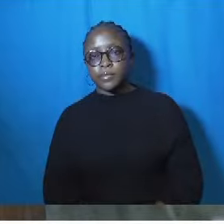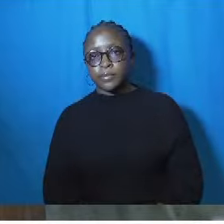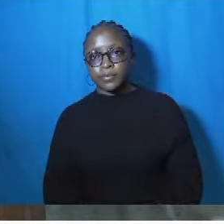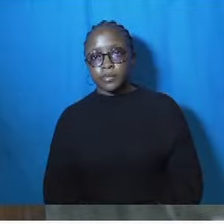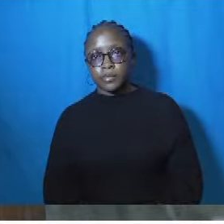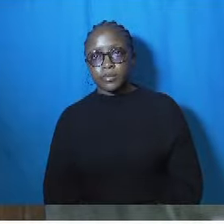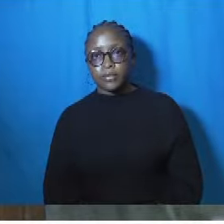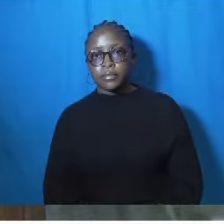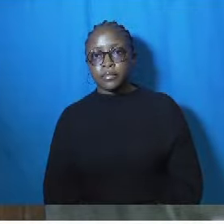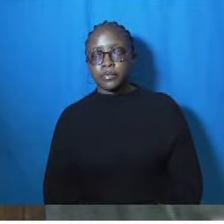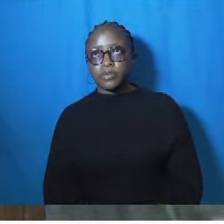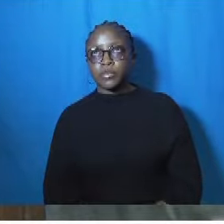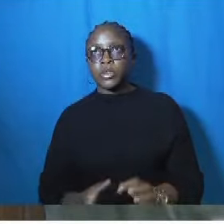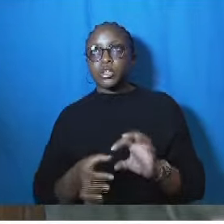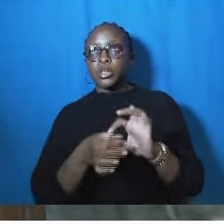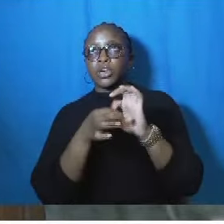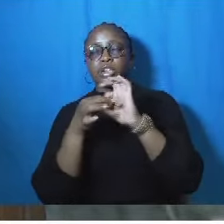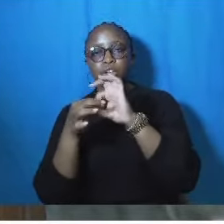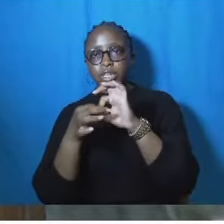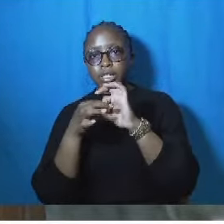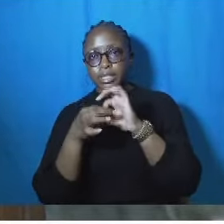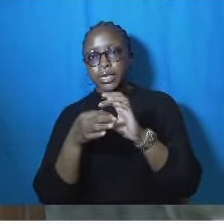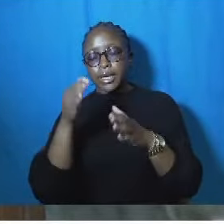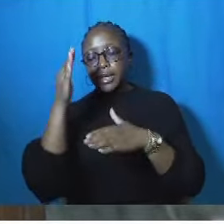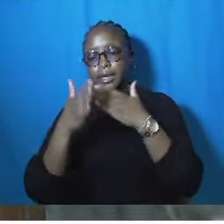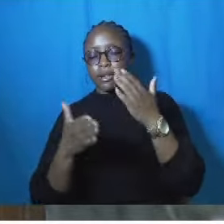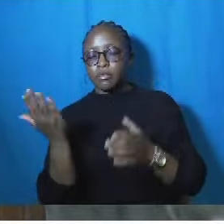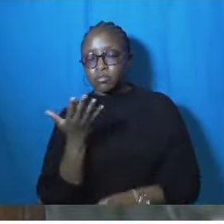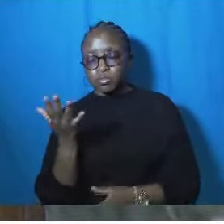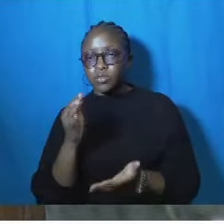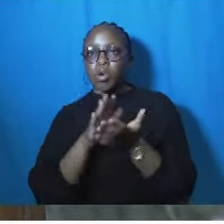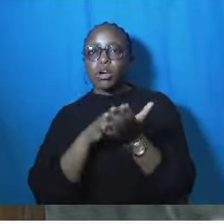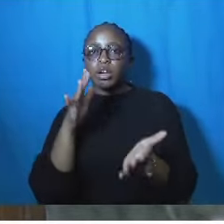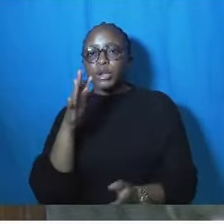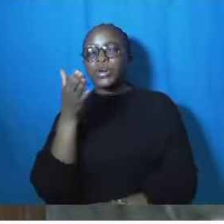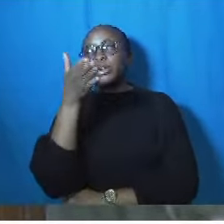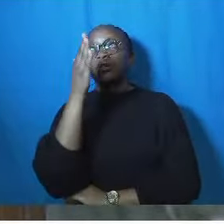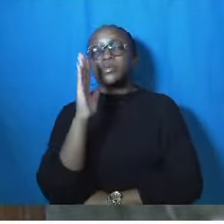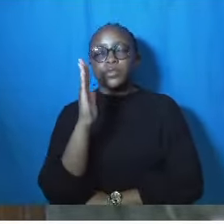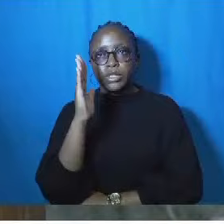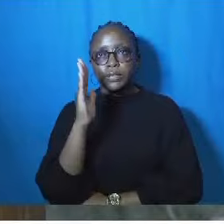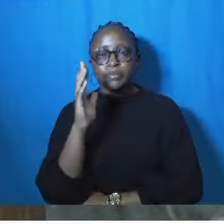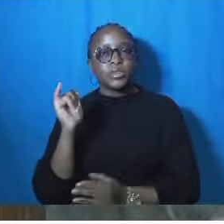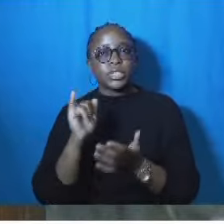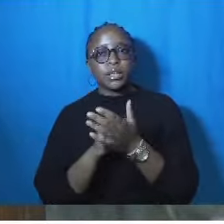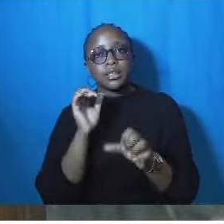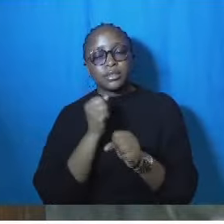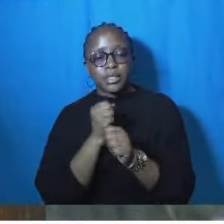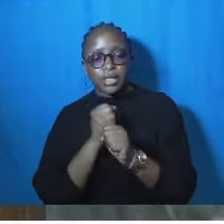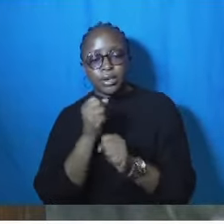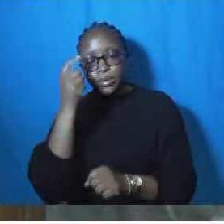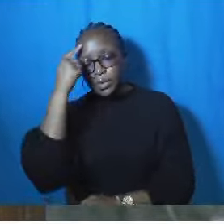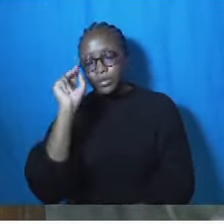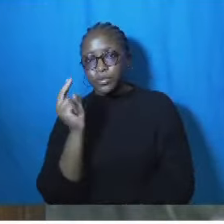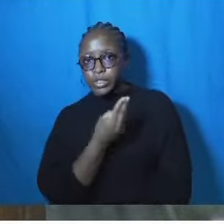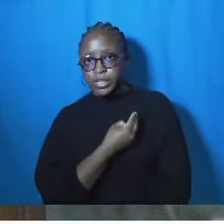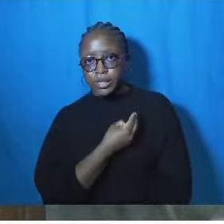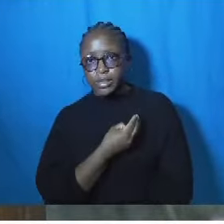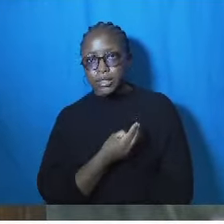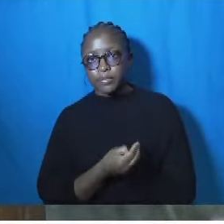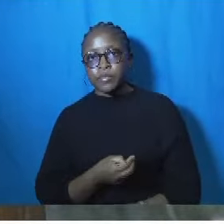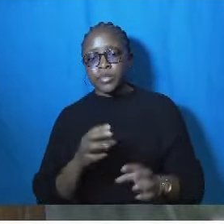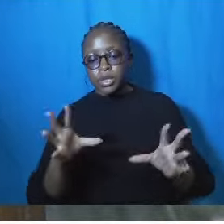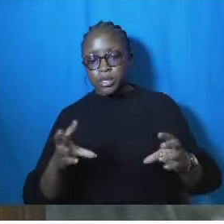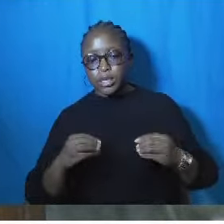its chief end, the glory of God. That should be the purpose of us receiving and walking with